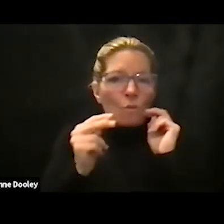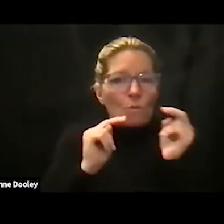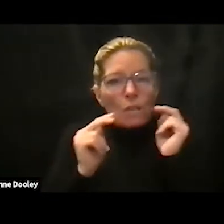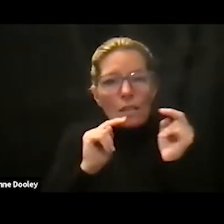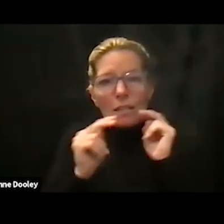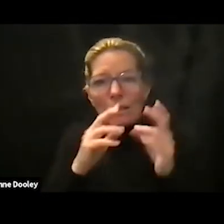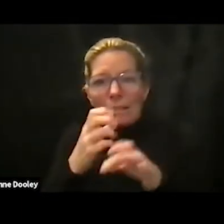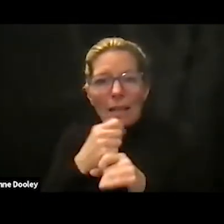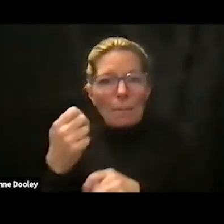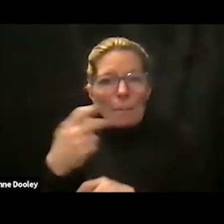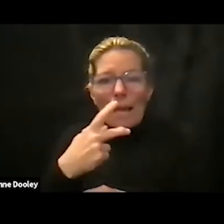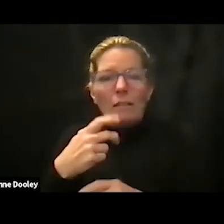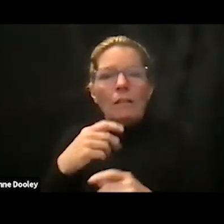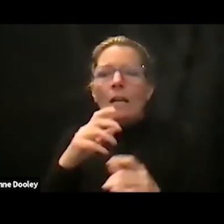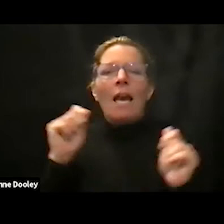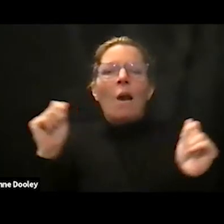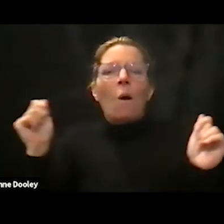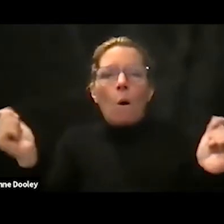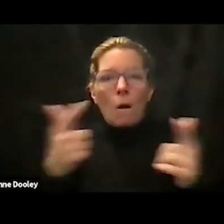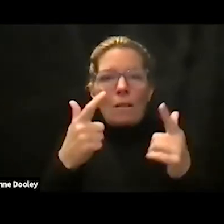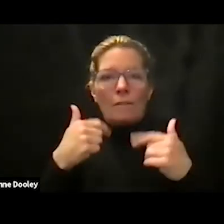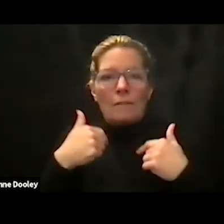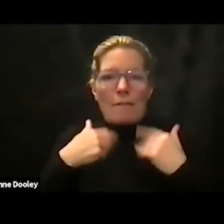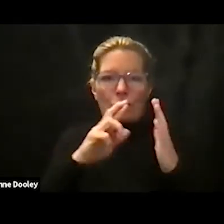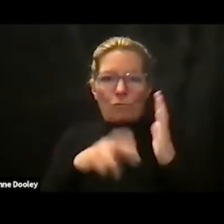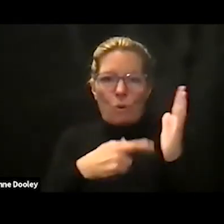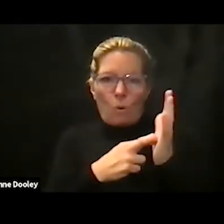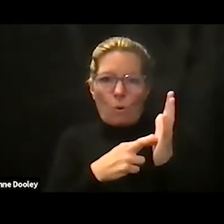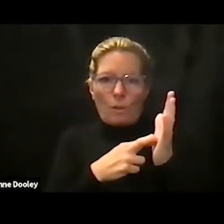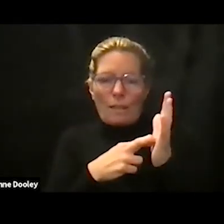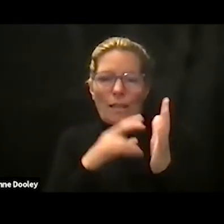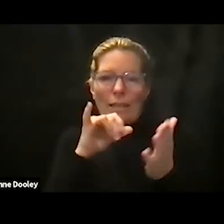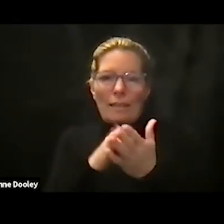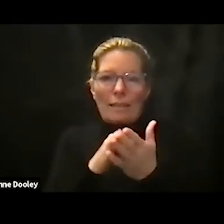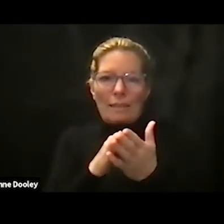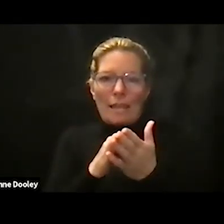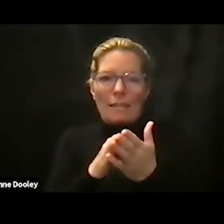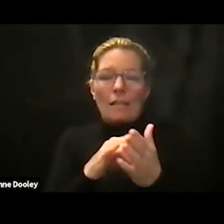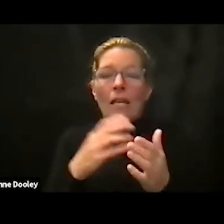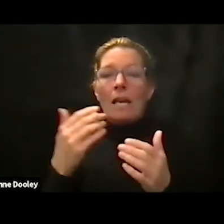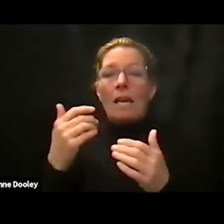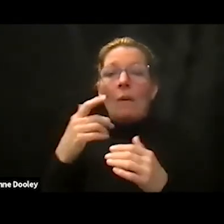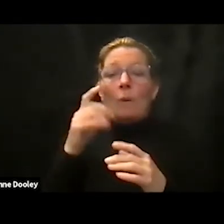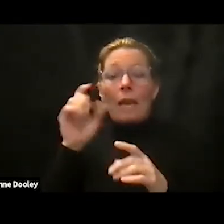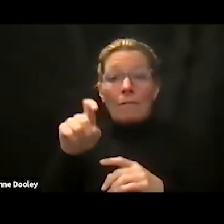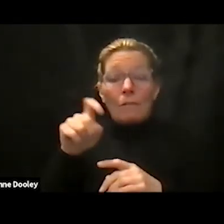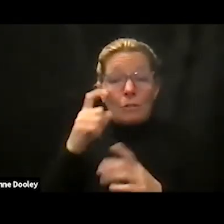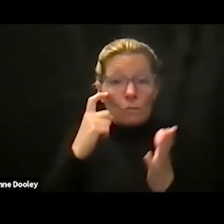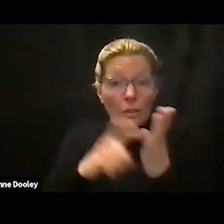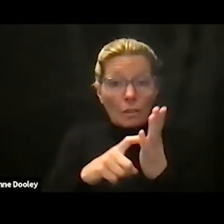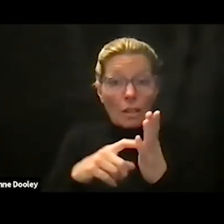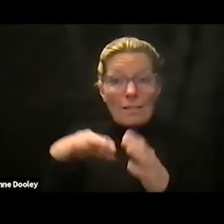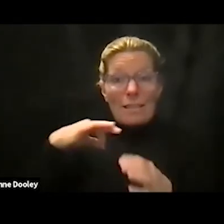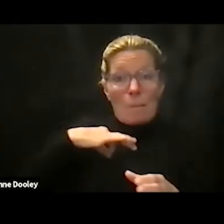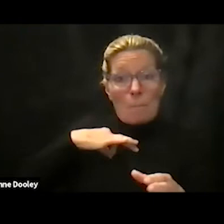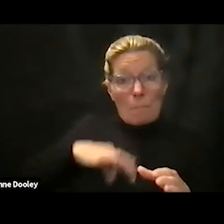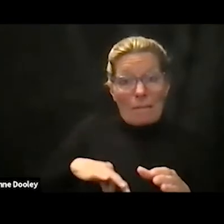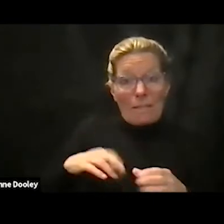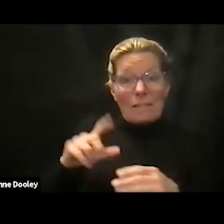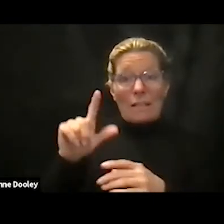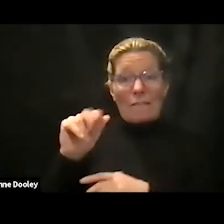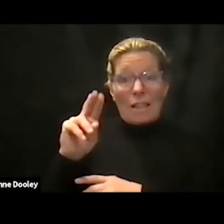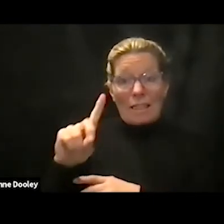negotiations. Everyone has a role in that. And we have to recognize that the benefits of land back